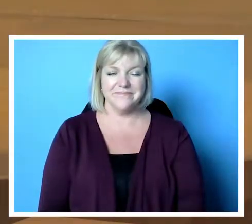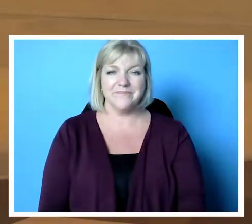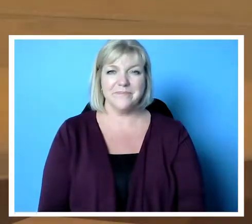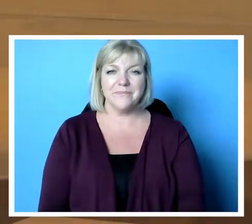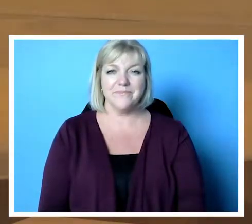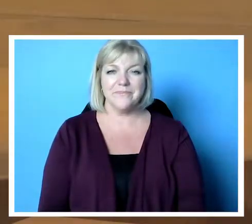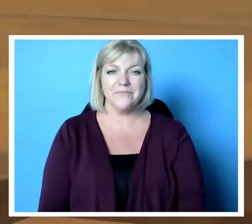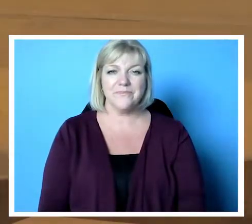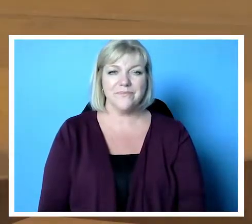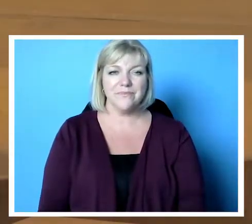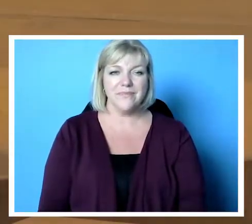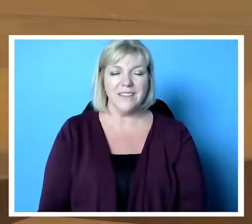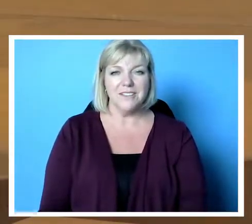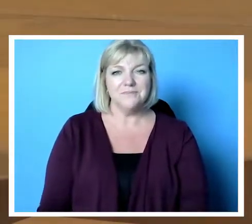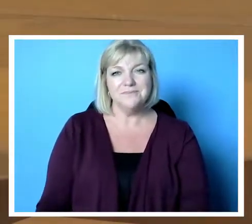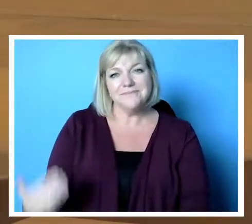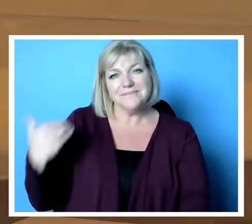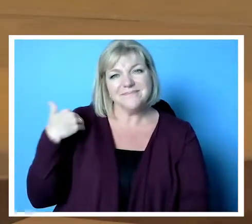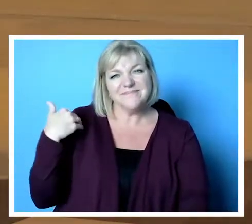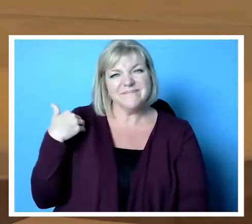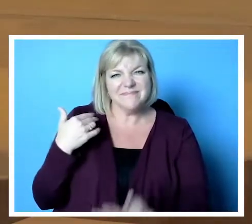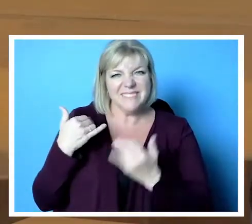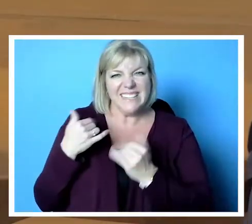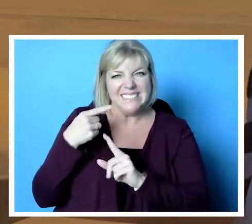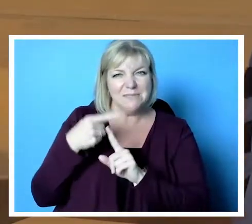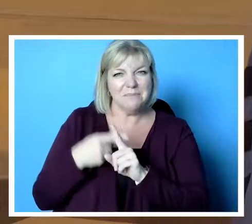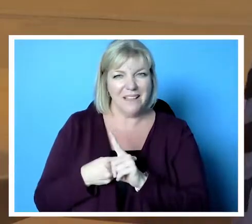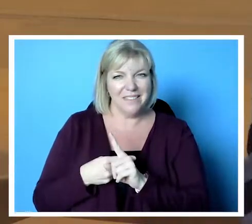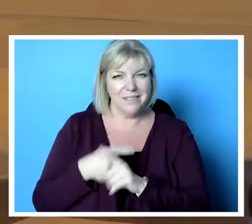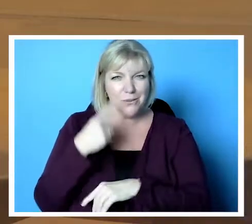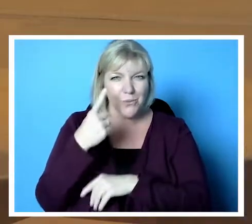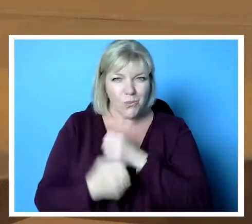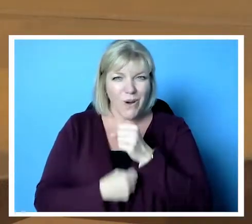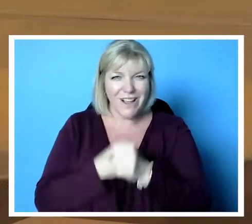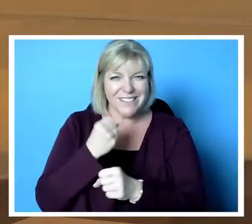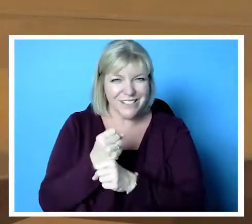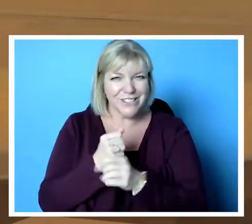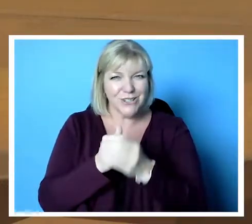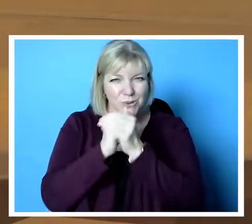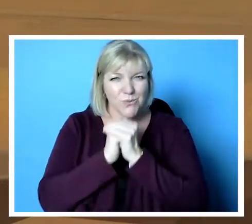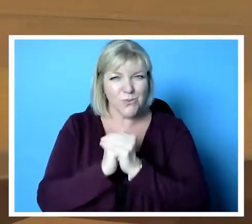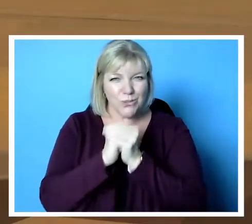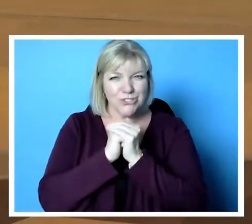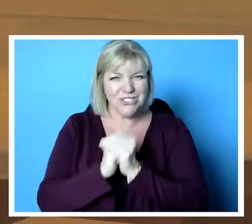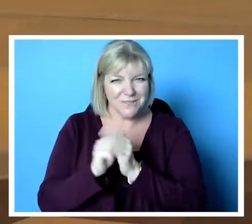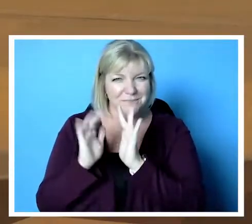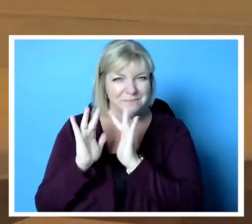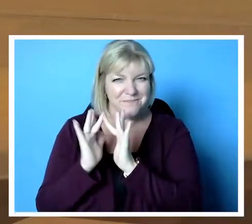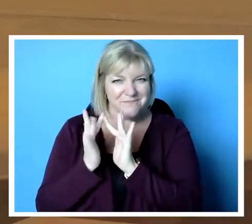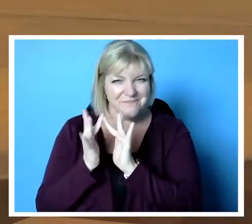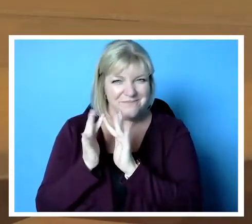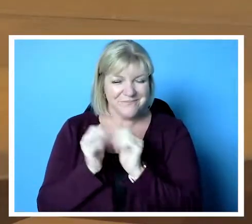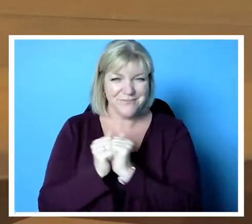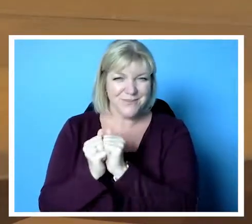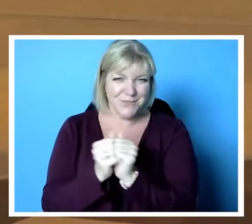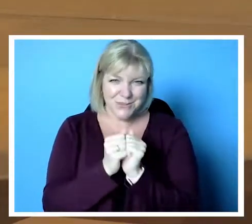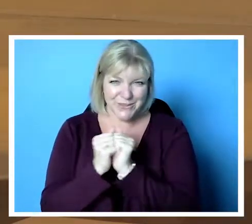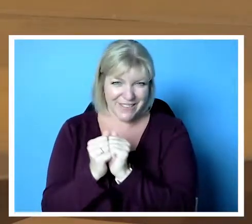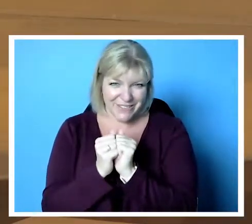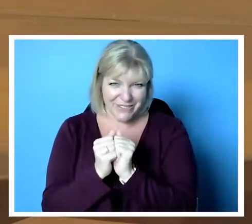Earlier this month, we marked 1 year of digital worship services together. And each